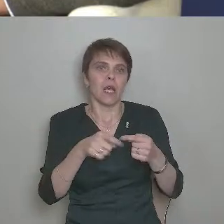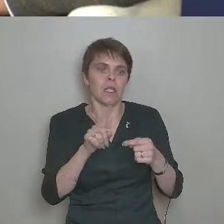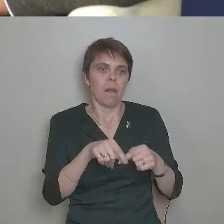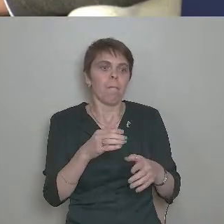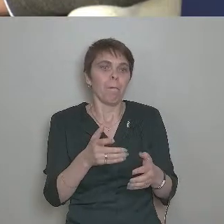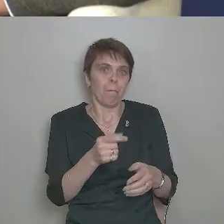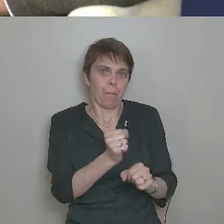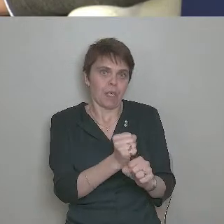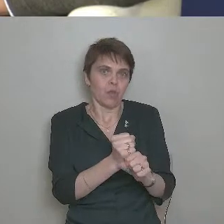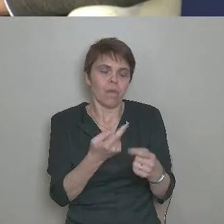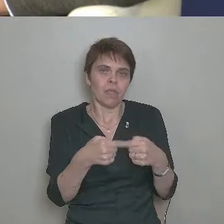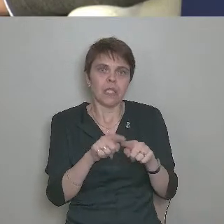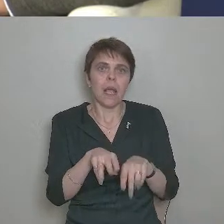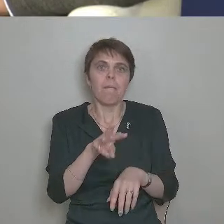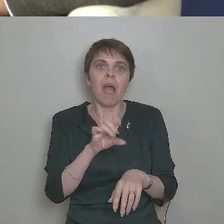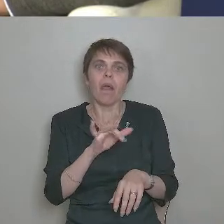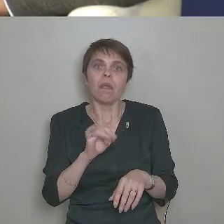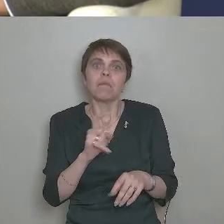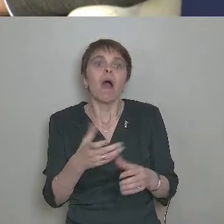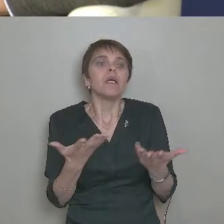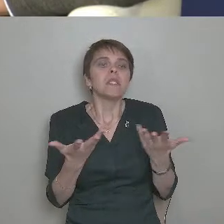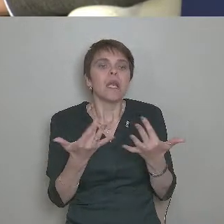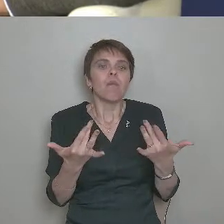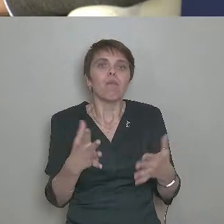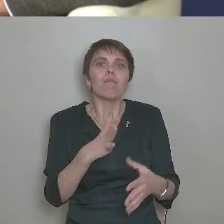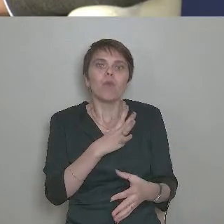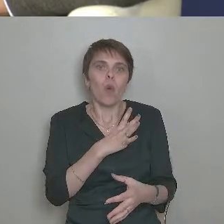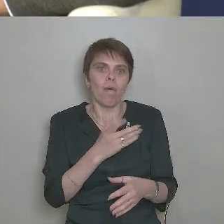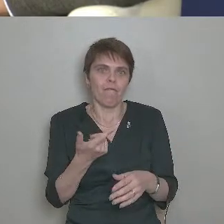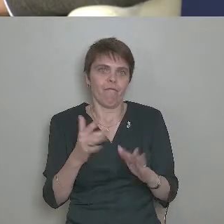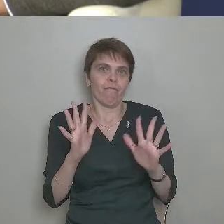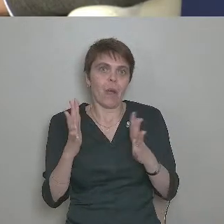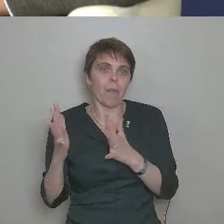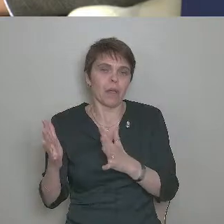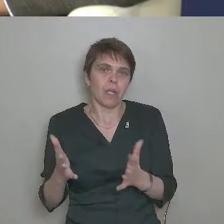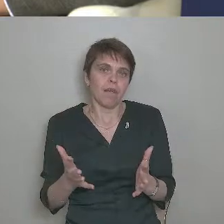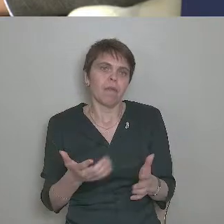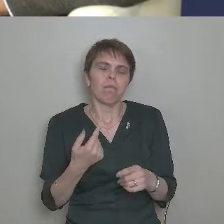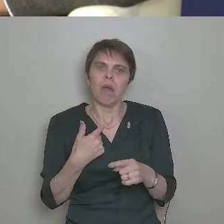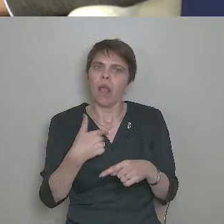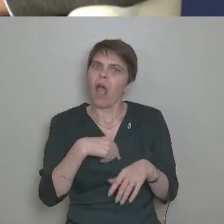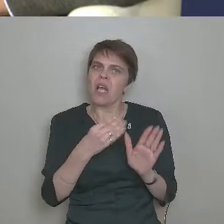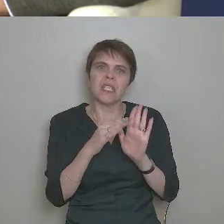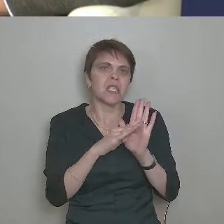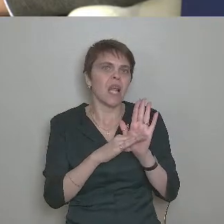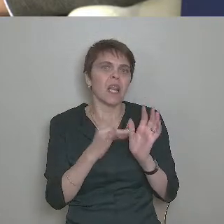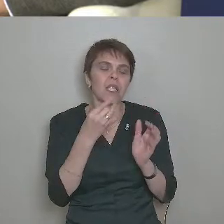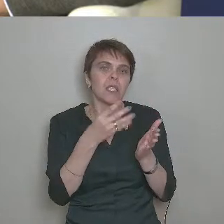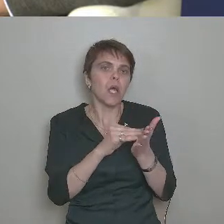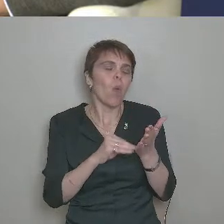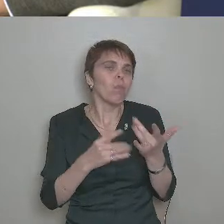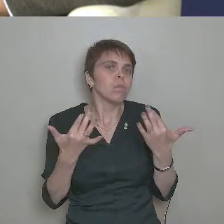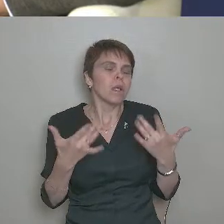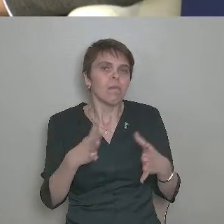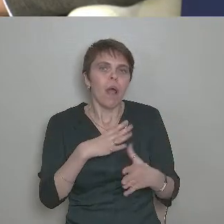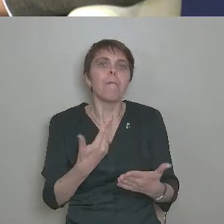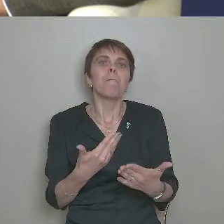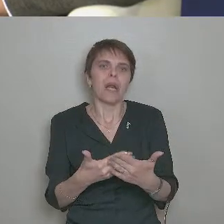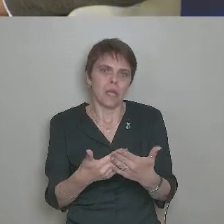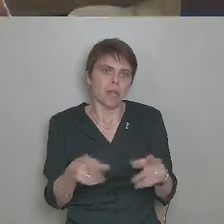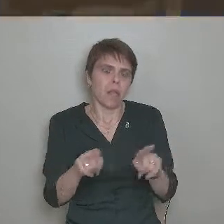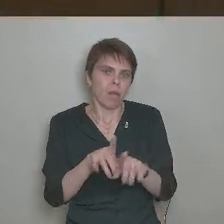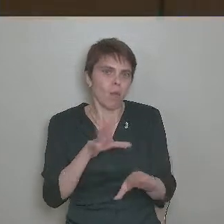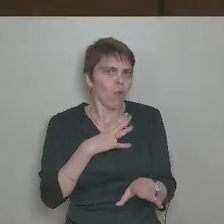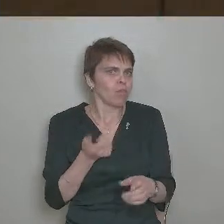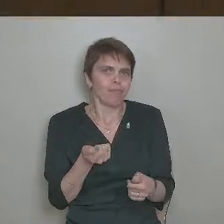of recalling, and how effective was the mechanism, and what are the numbers? I'm not ready to give you any statistics. We